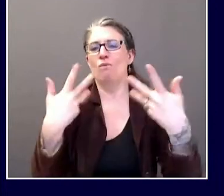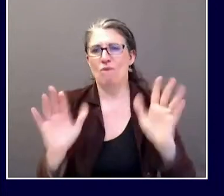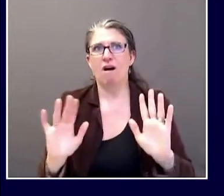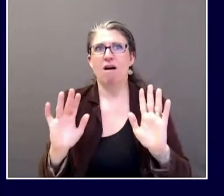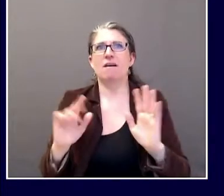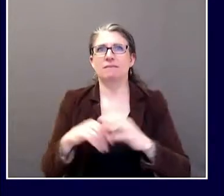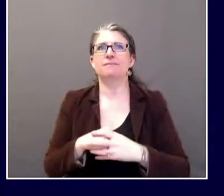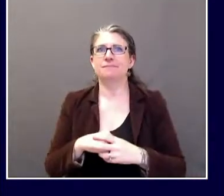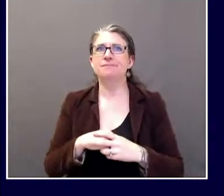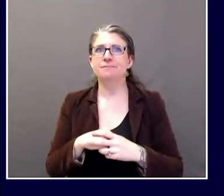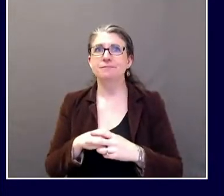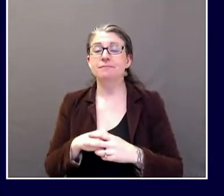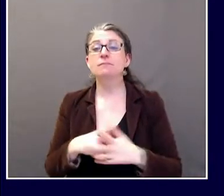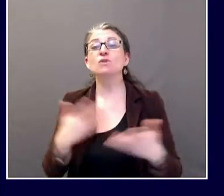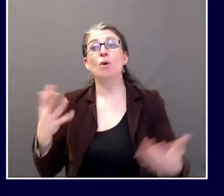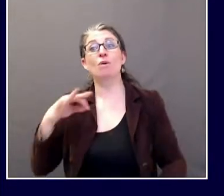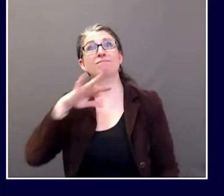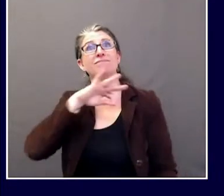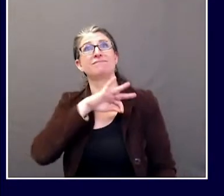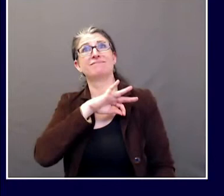afternoon, I will turn over to Patrick Whittle.